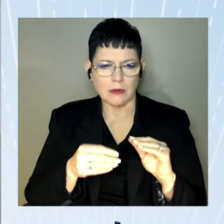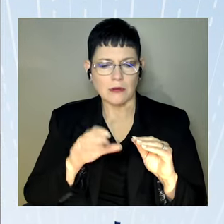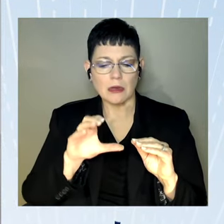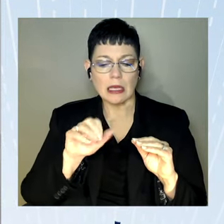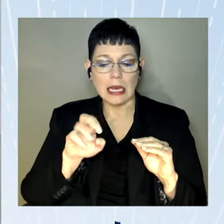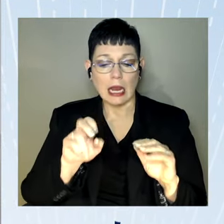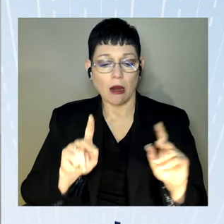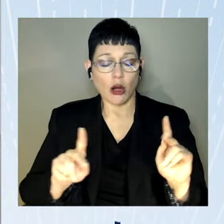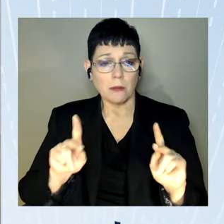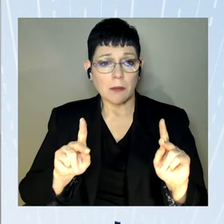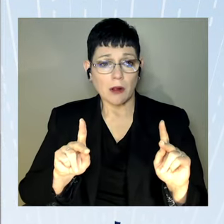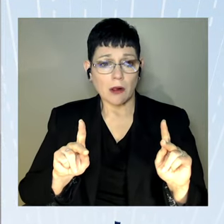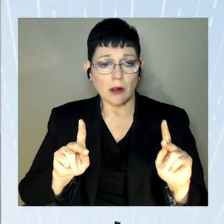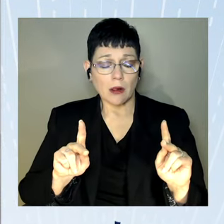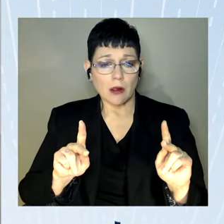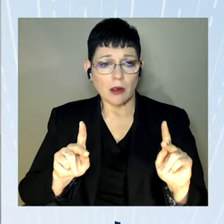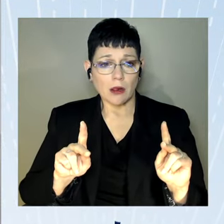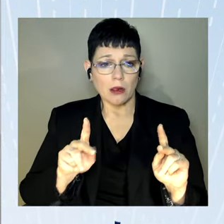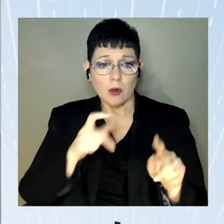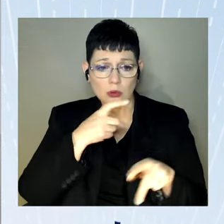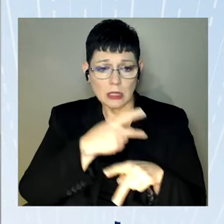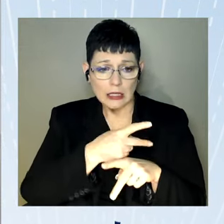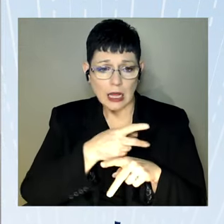caregivers are our nation's hidden heroes.